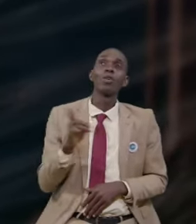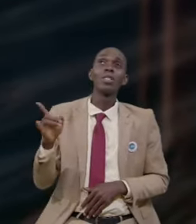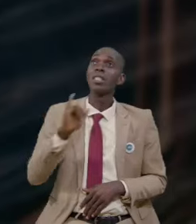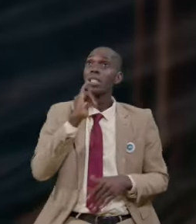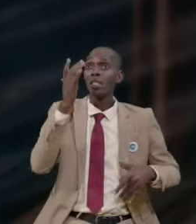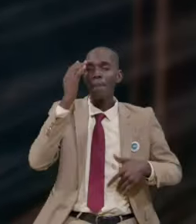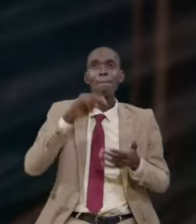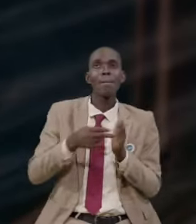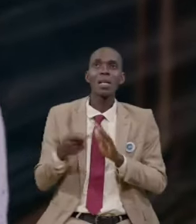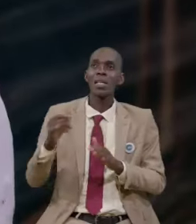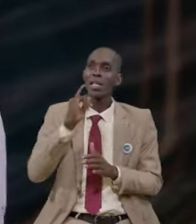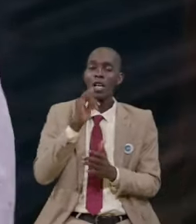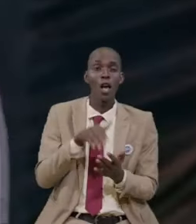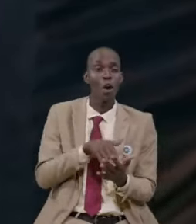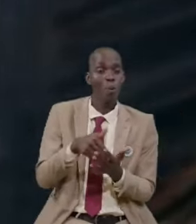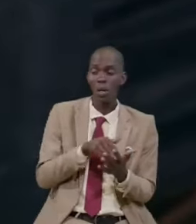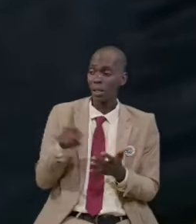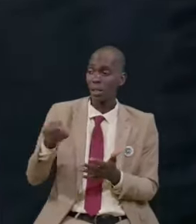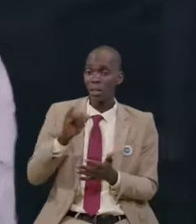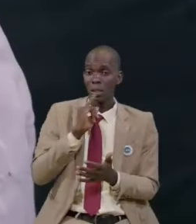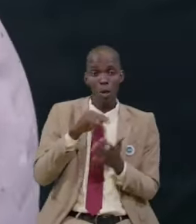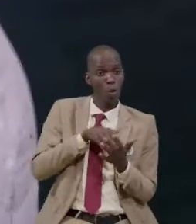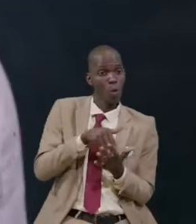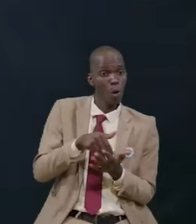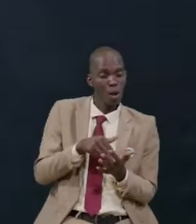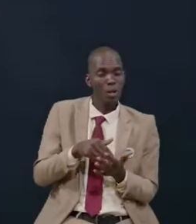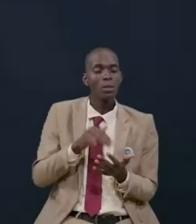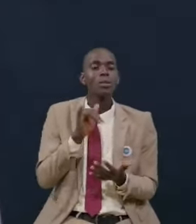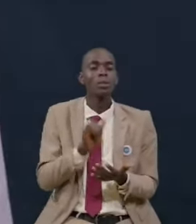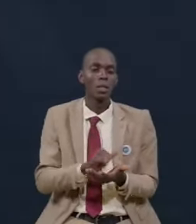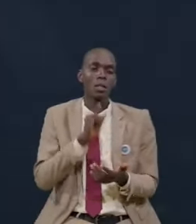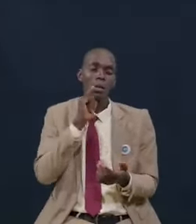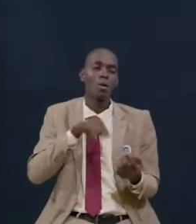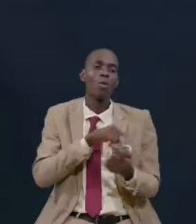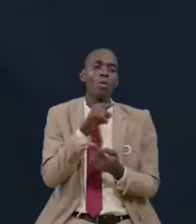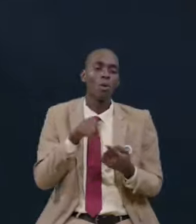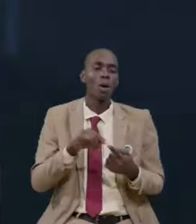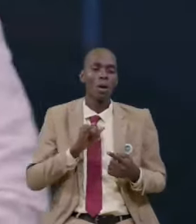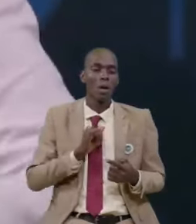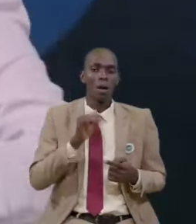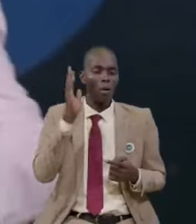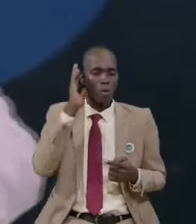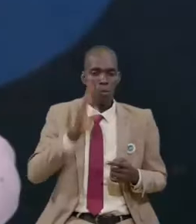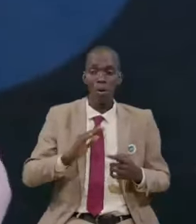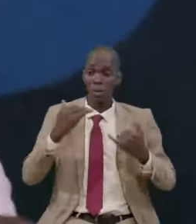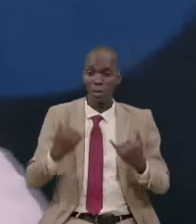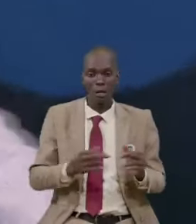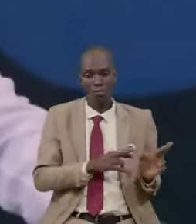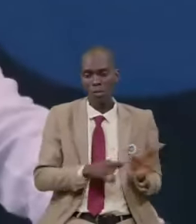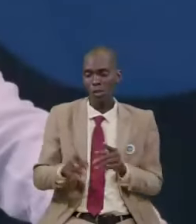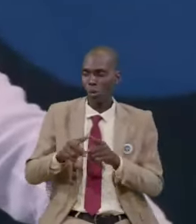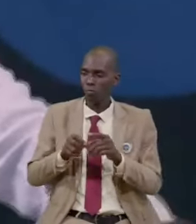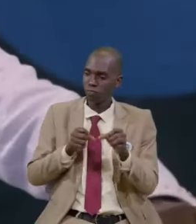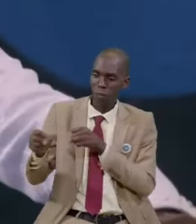his sickness and weakness, is then I will torture him, torment, and he couldn't do anything. He was